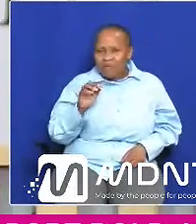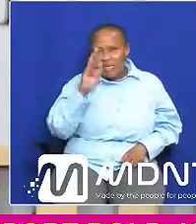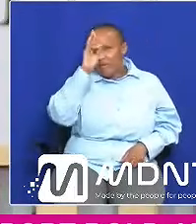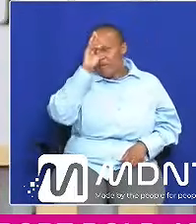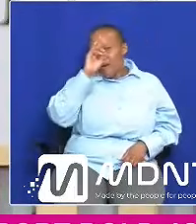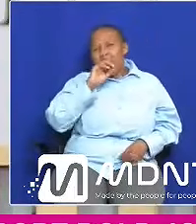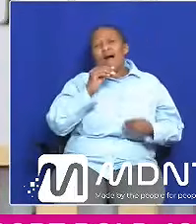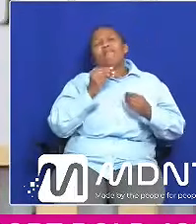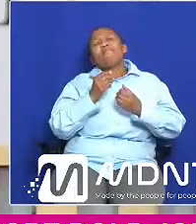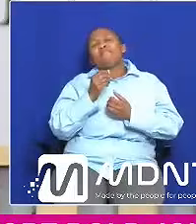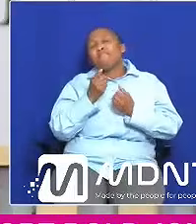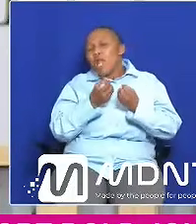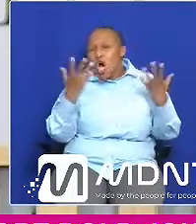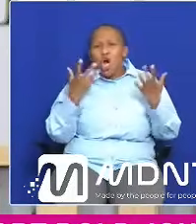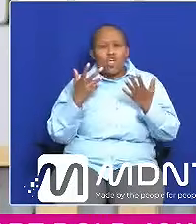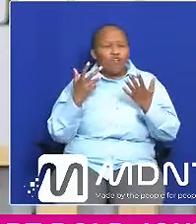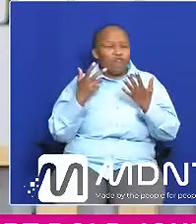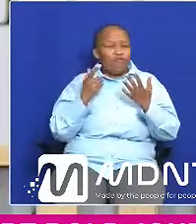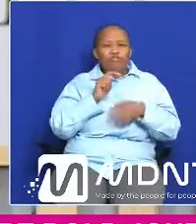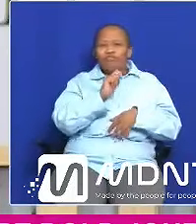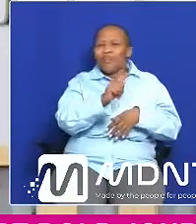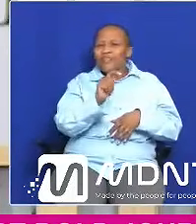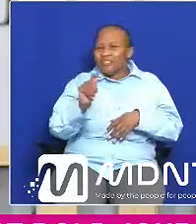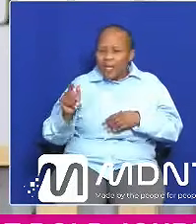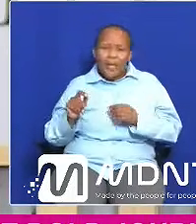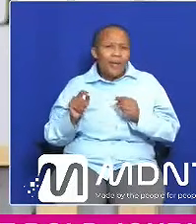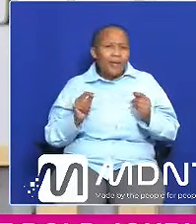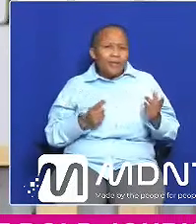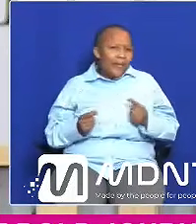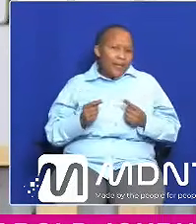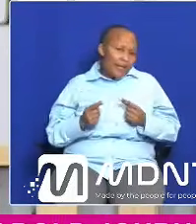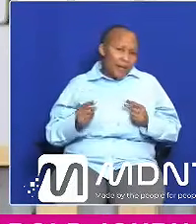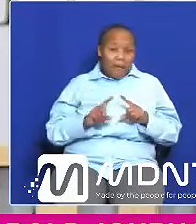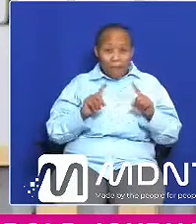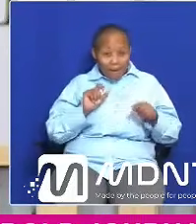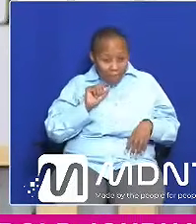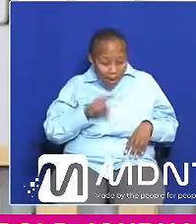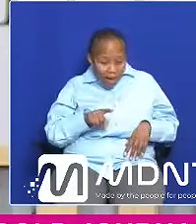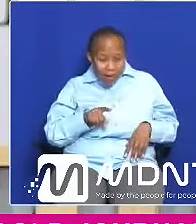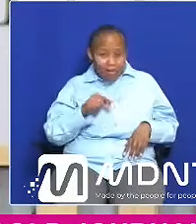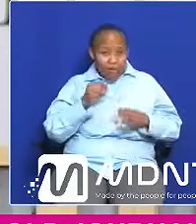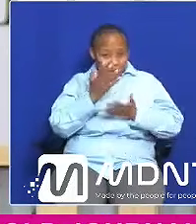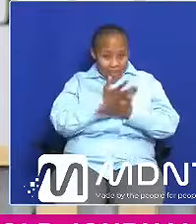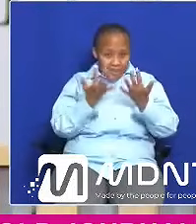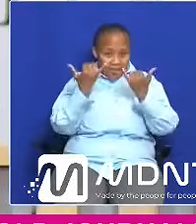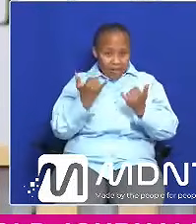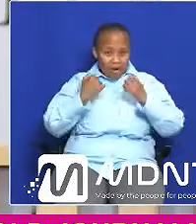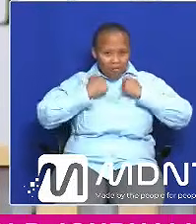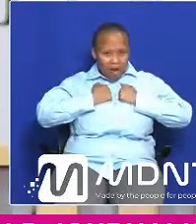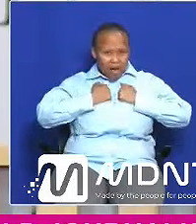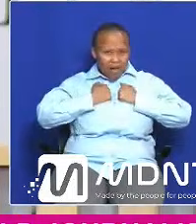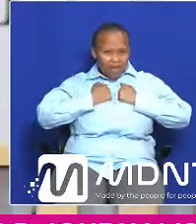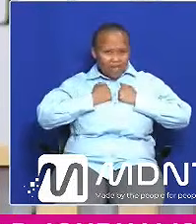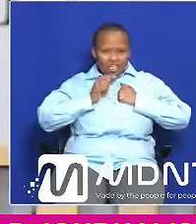this is not my transaction even. So to remember it, if it was something which is the first time seeing 3 million, I will say,